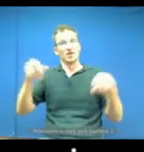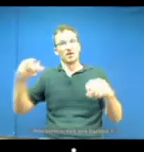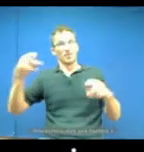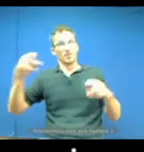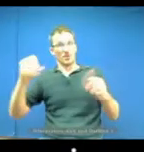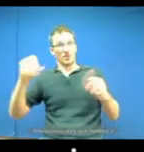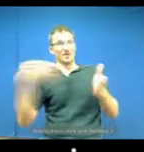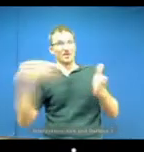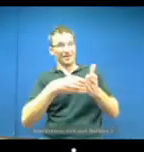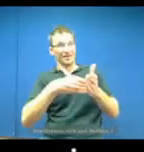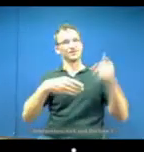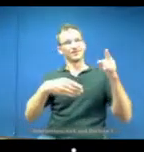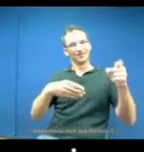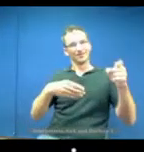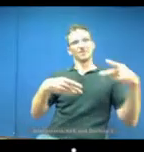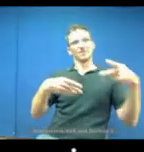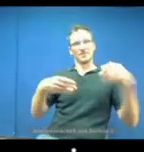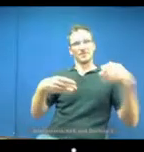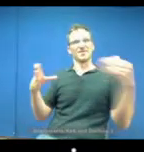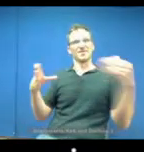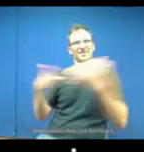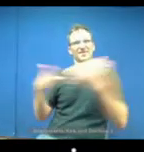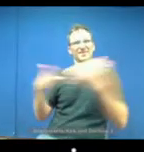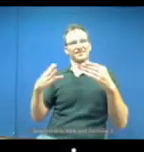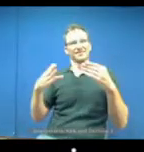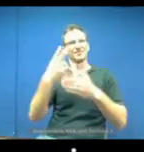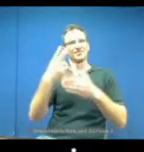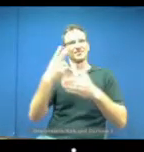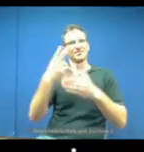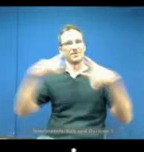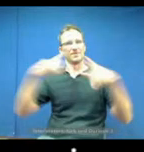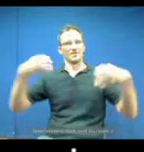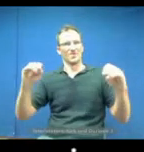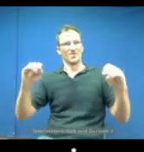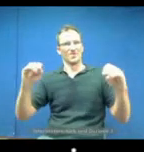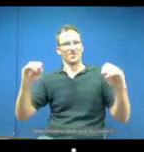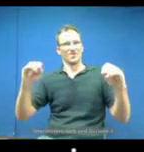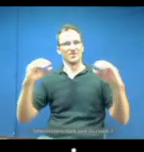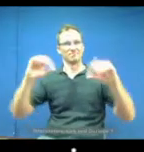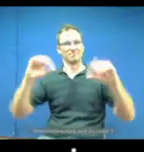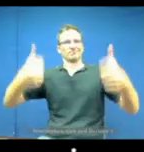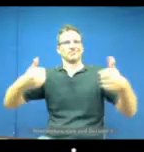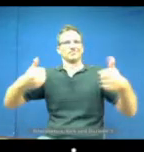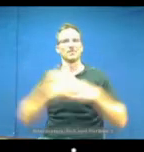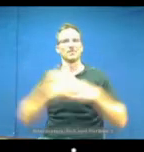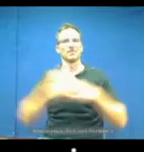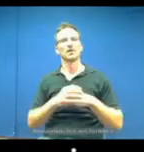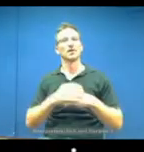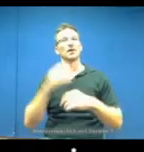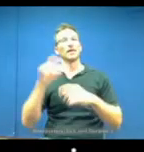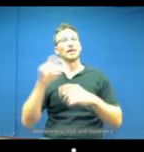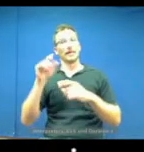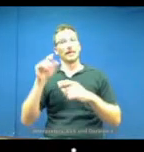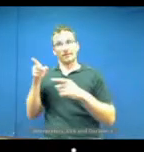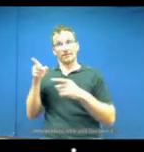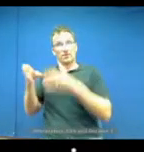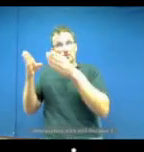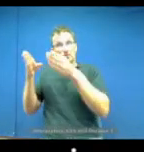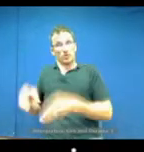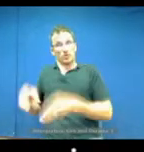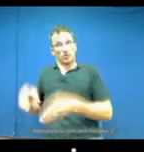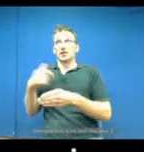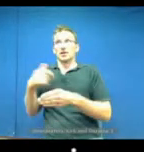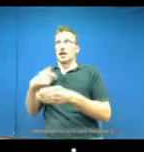And it can get really sticky because if you get a protective order and you initiate, as the petitioner, you